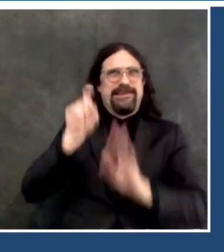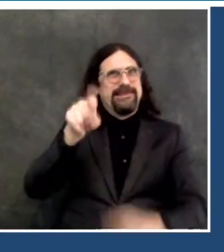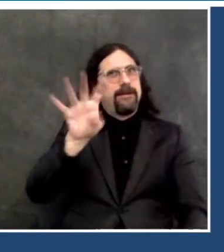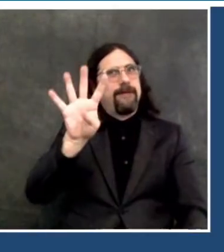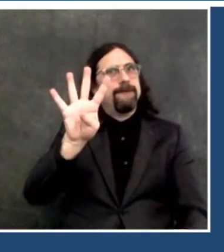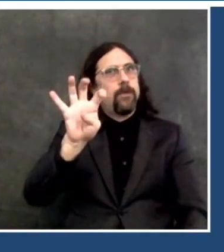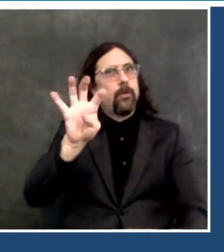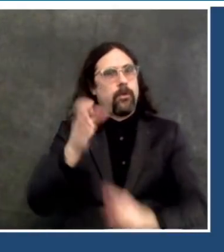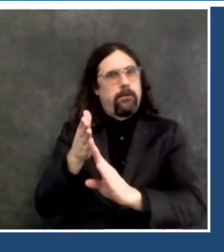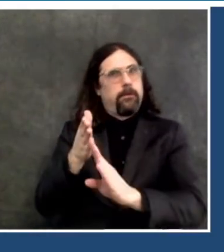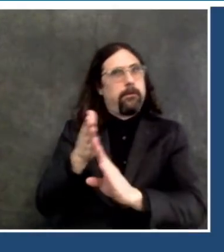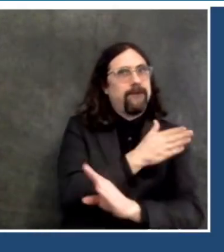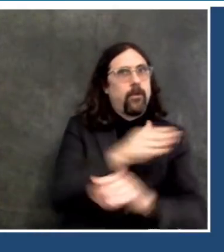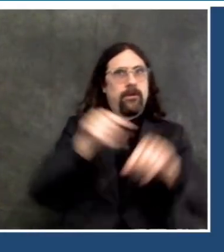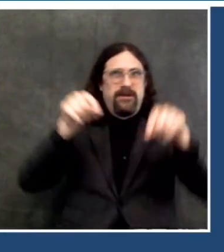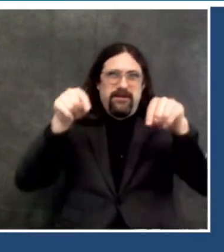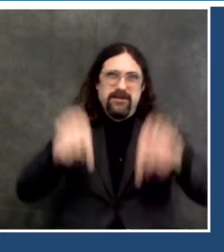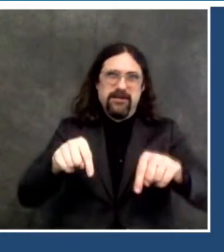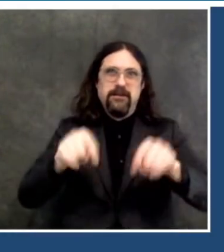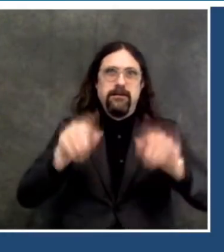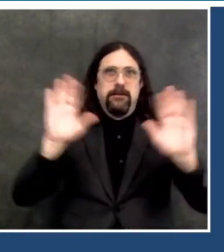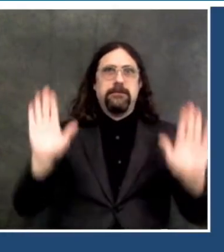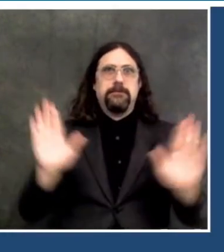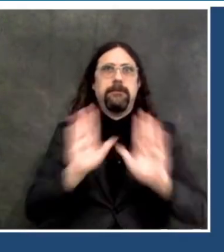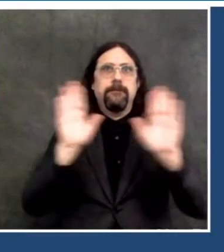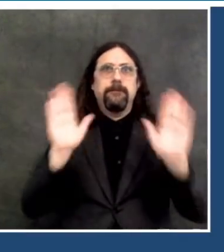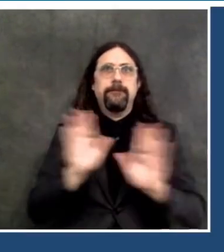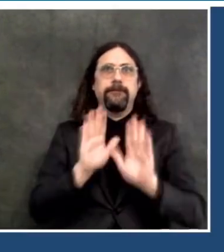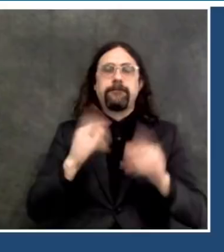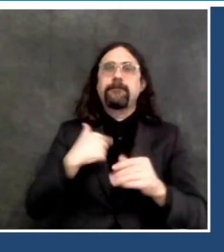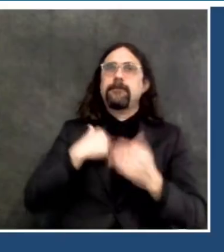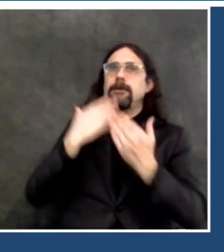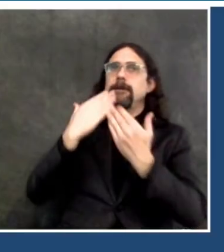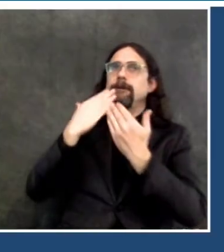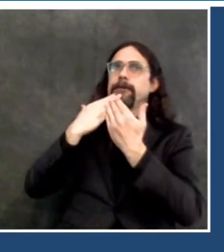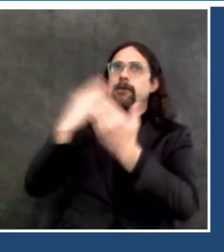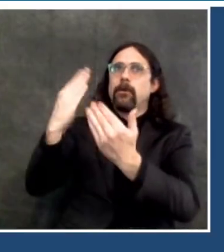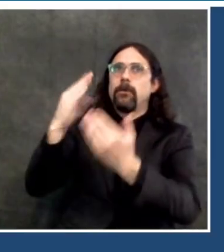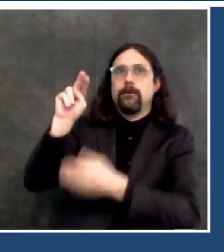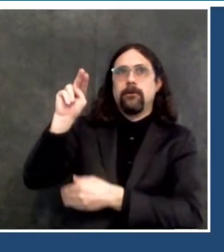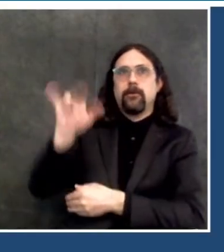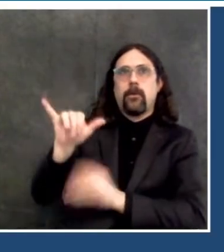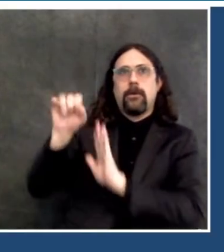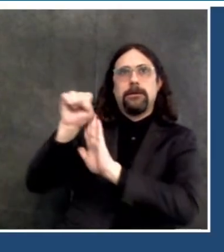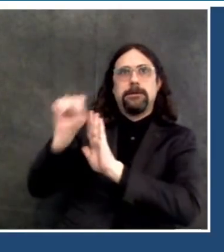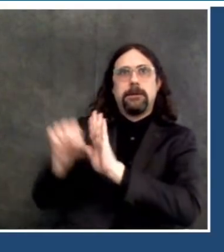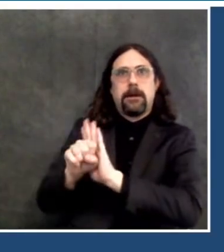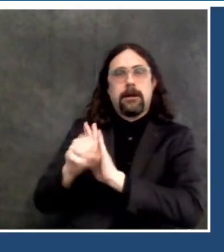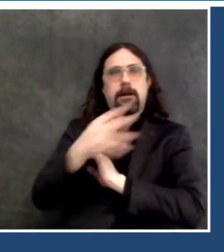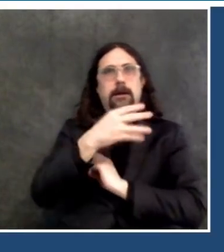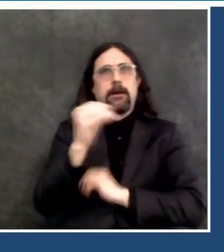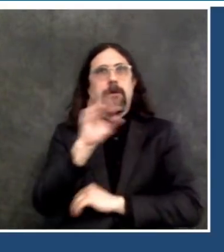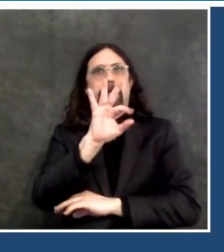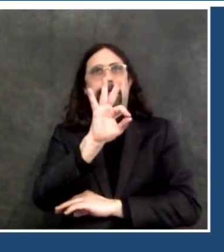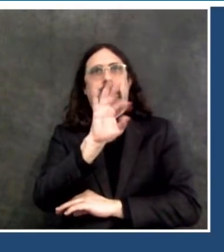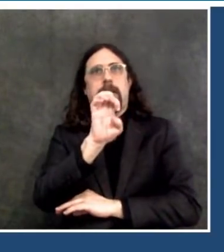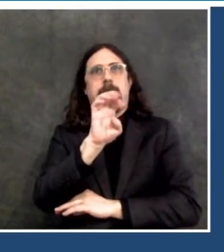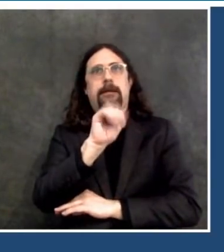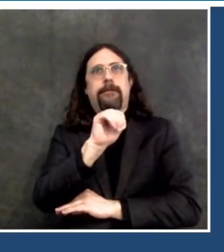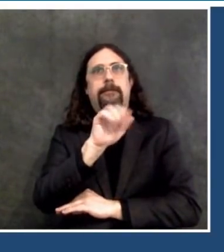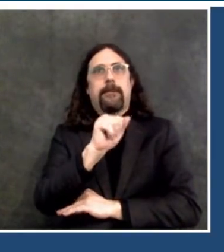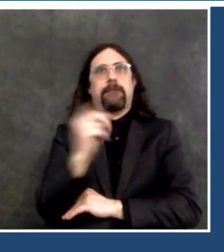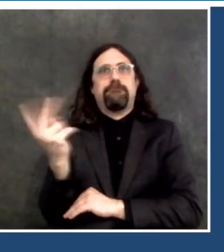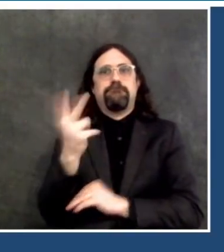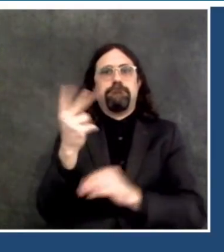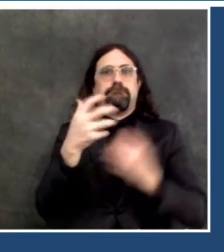federal government and FEMA and New York State for quickly making those 400 ventilators available. So the good news